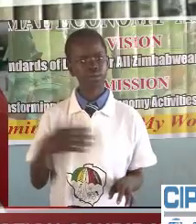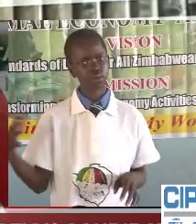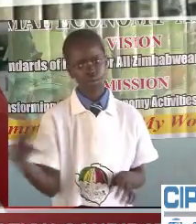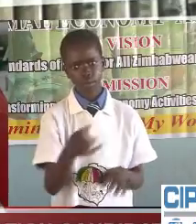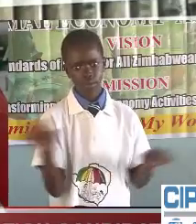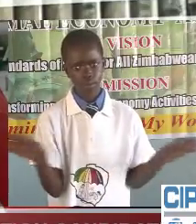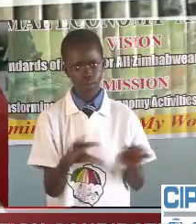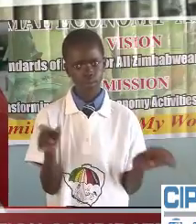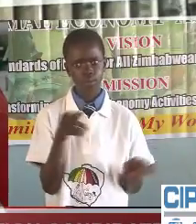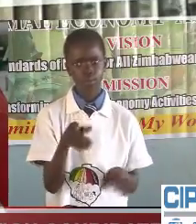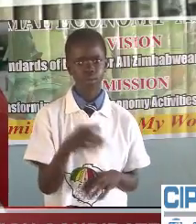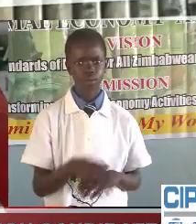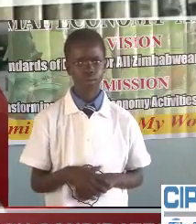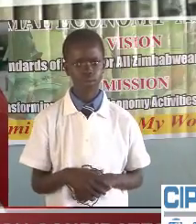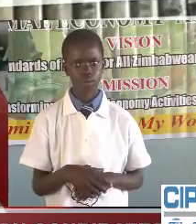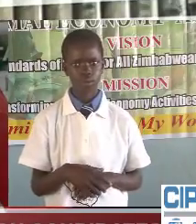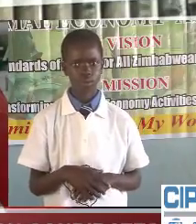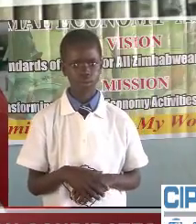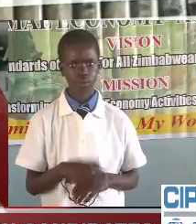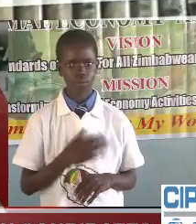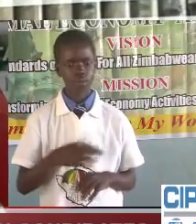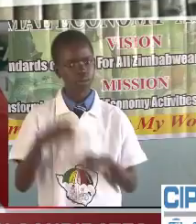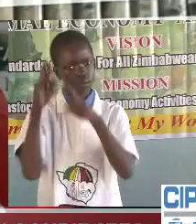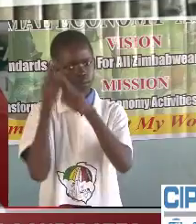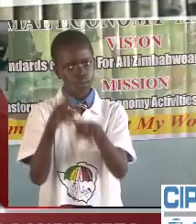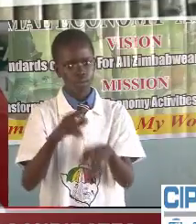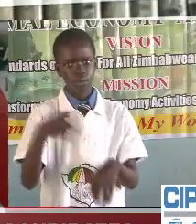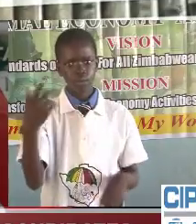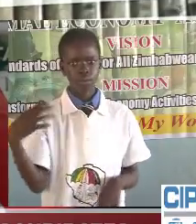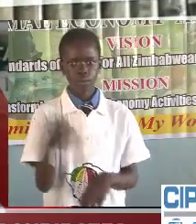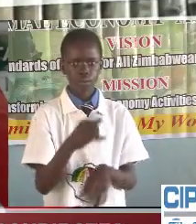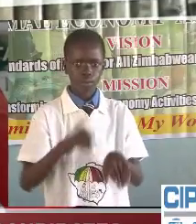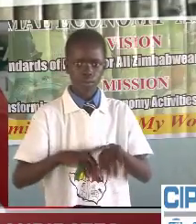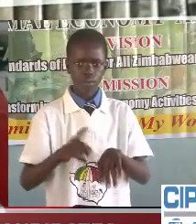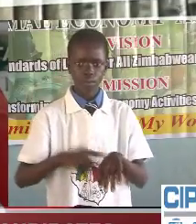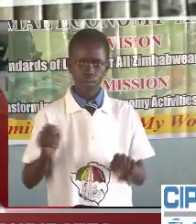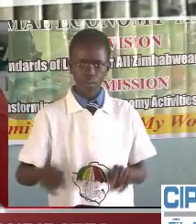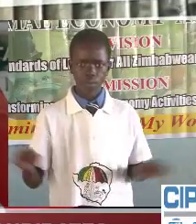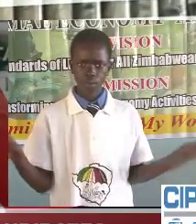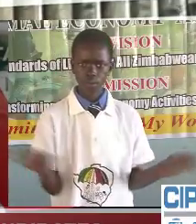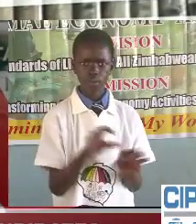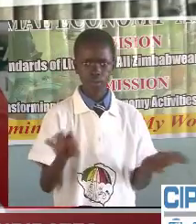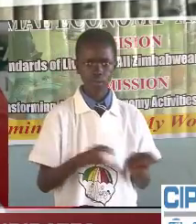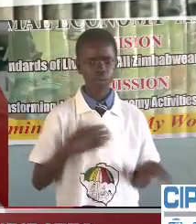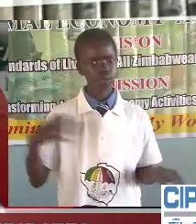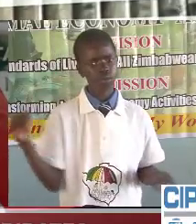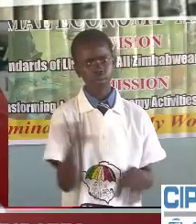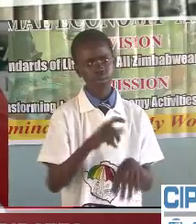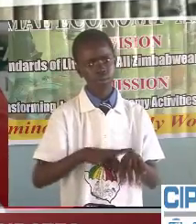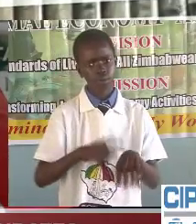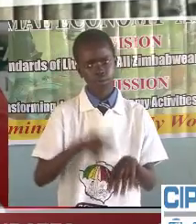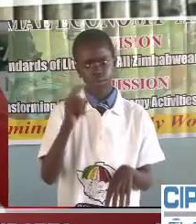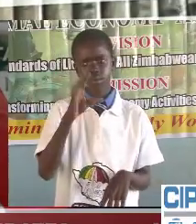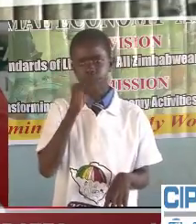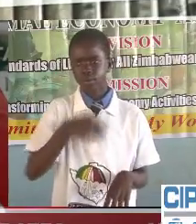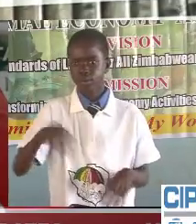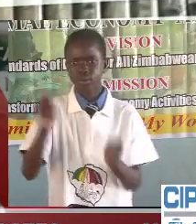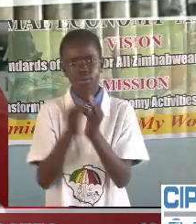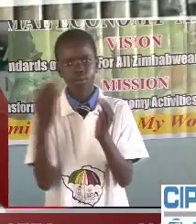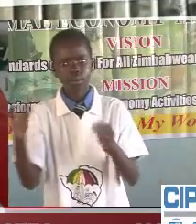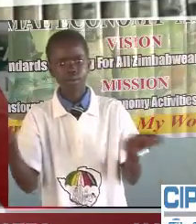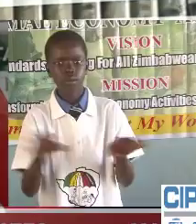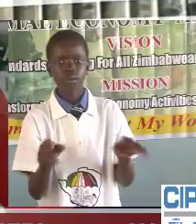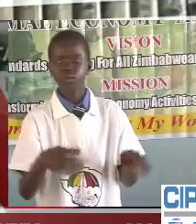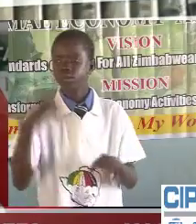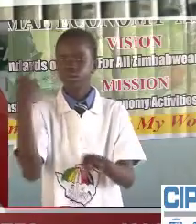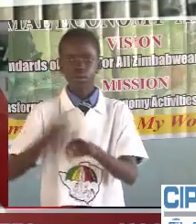workers, political contestants are open for dialogue and interrogation to